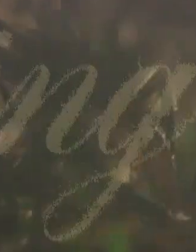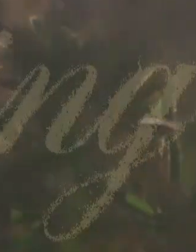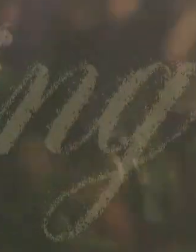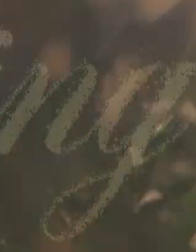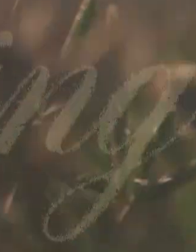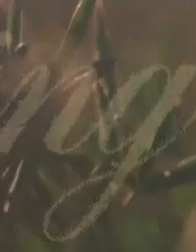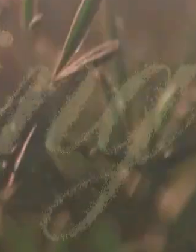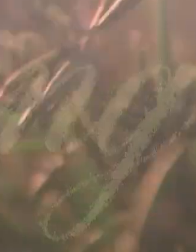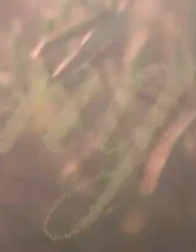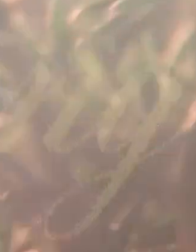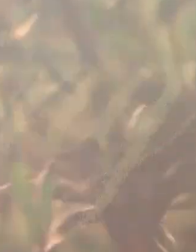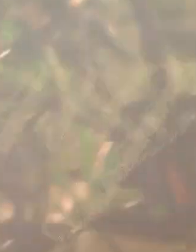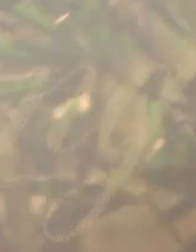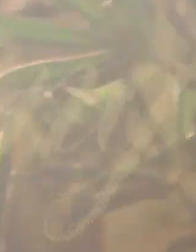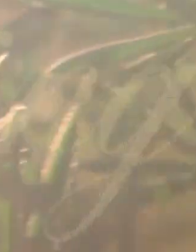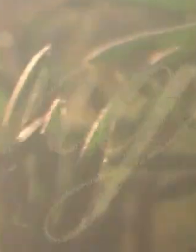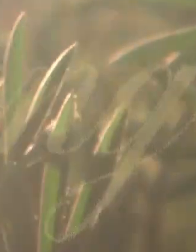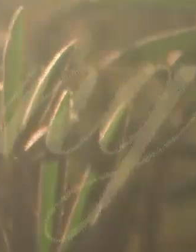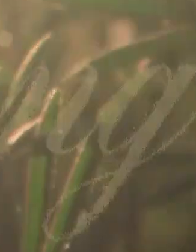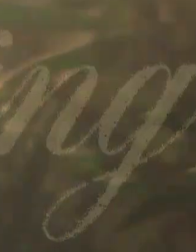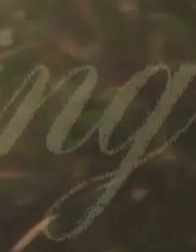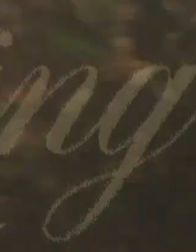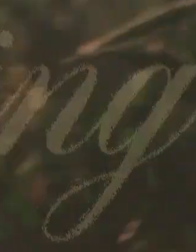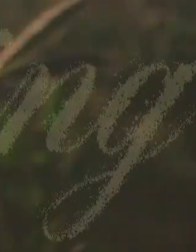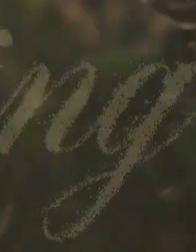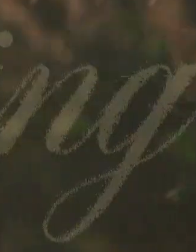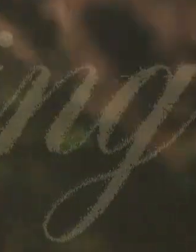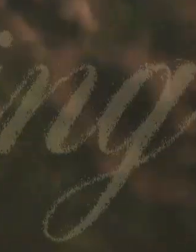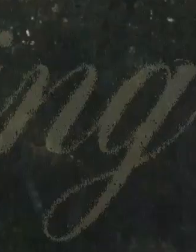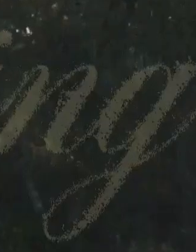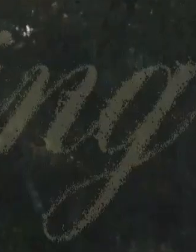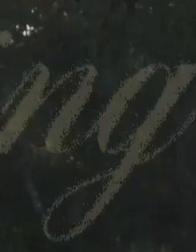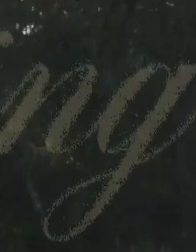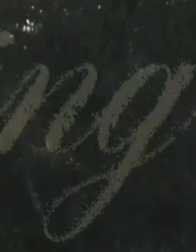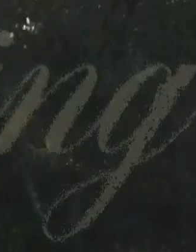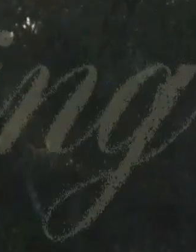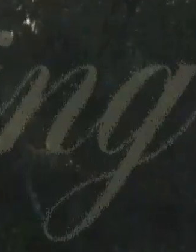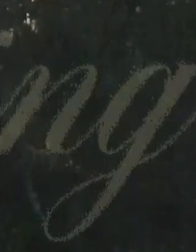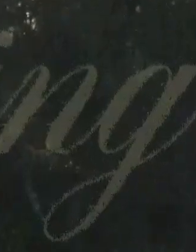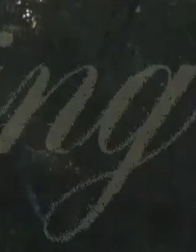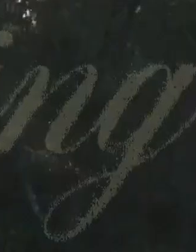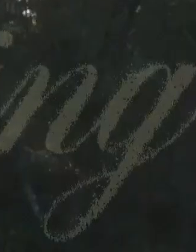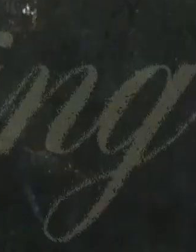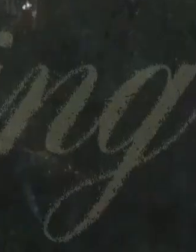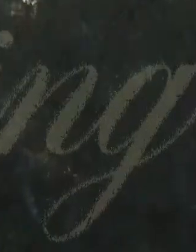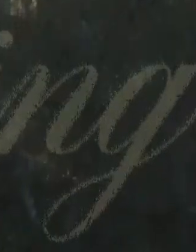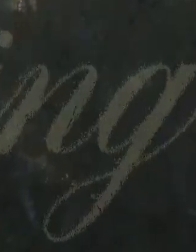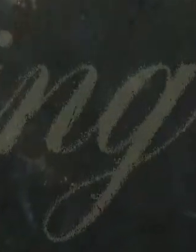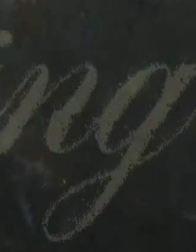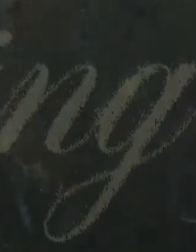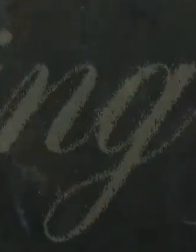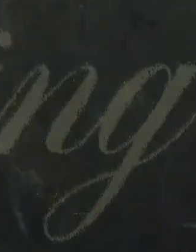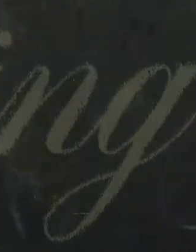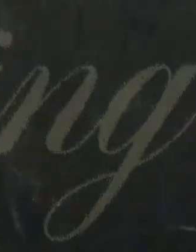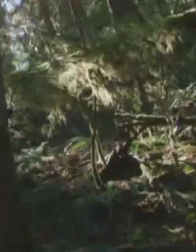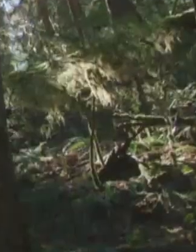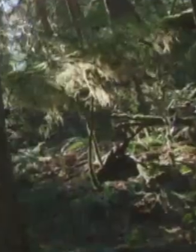kingdom, and the power, and the glory forever.